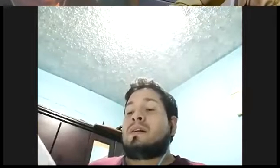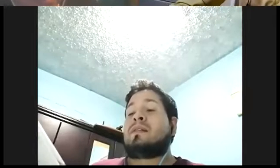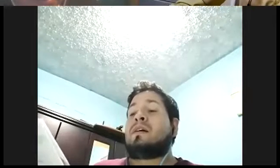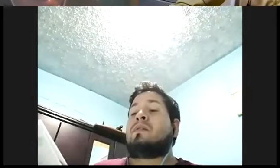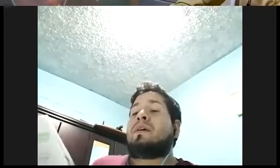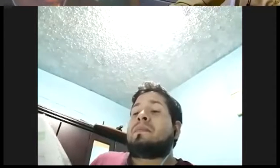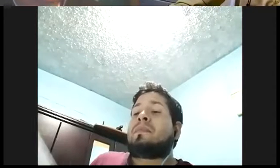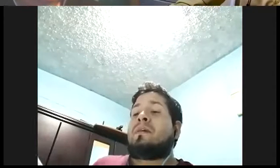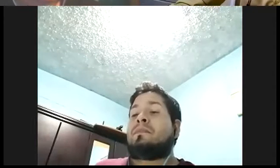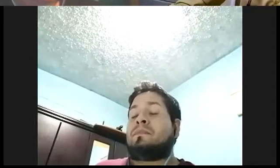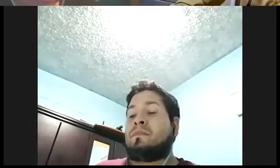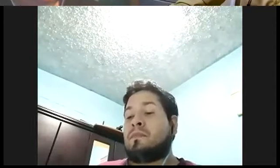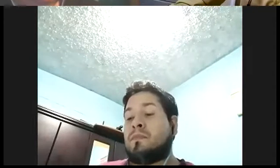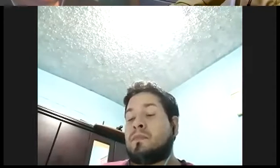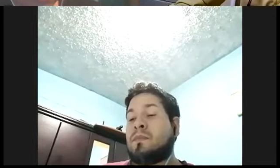start. I start, okay.